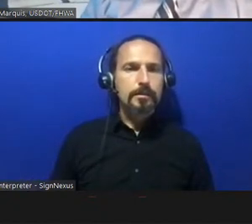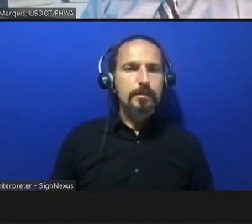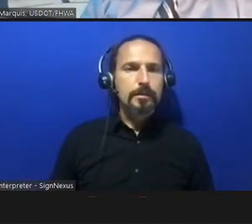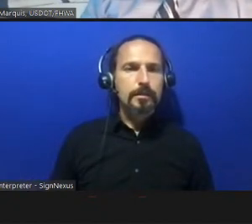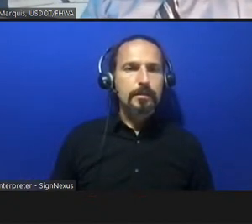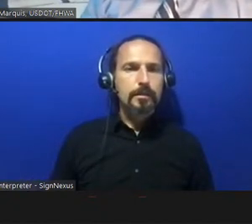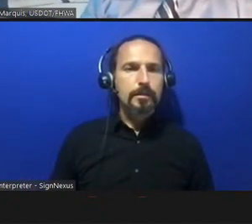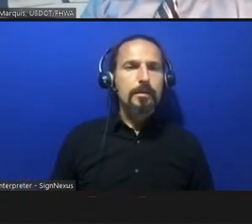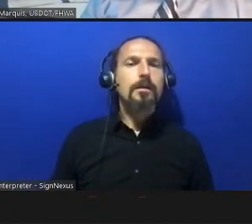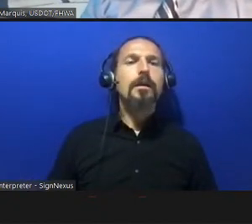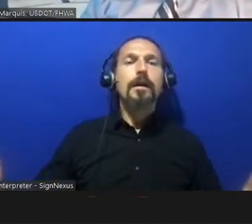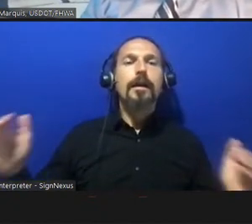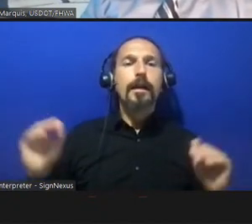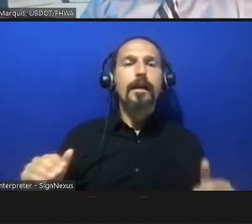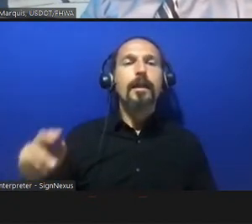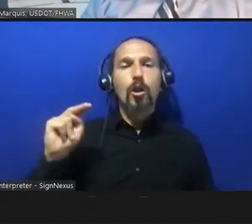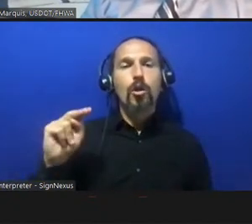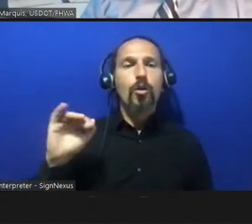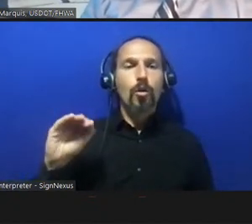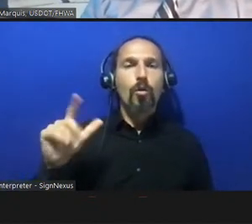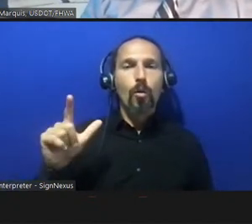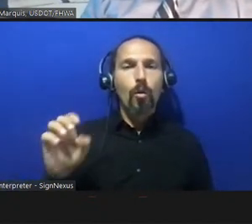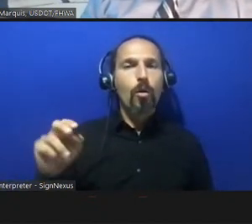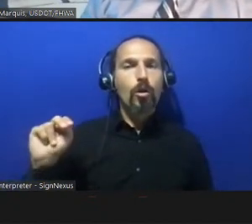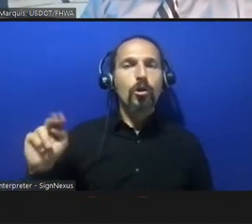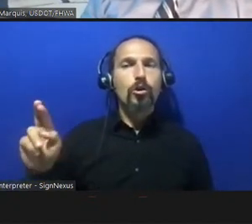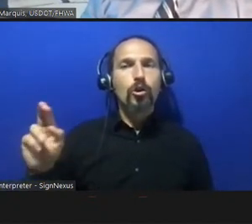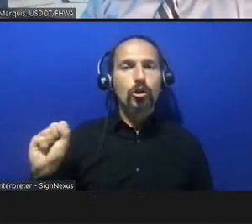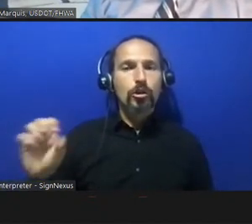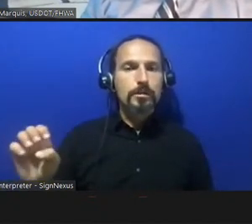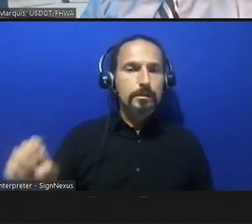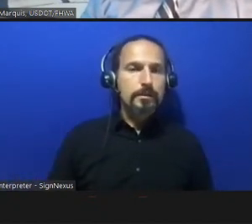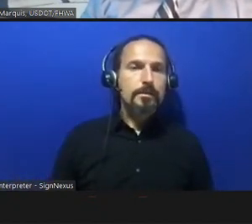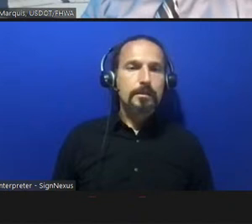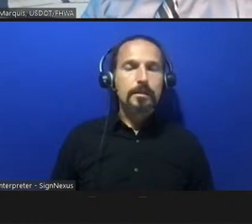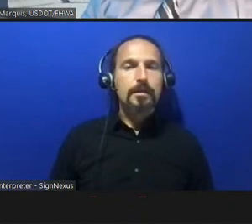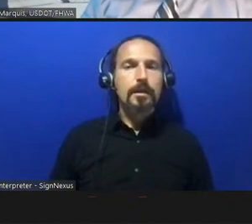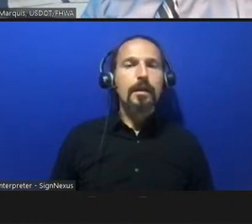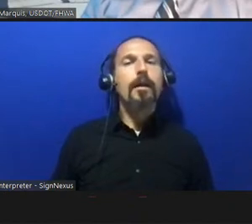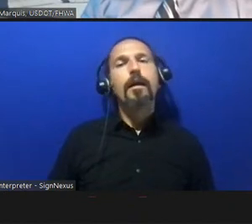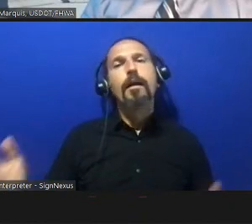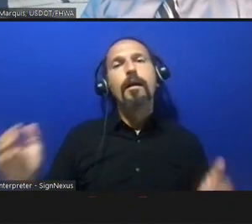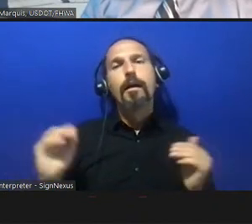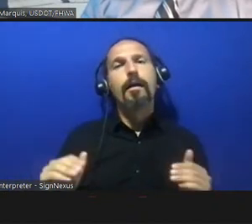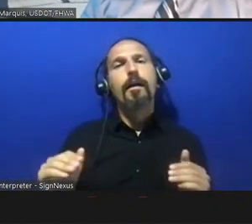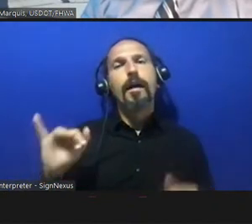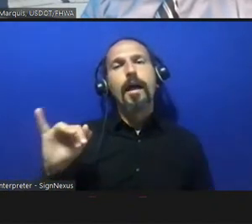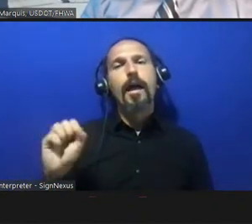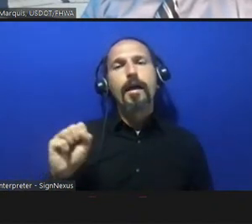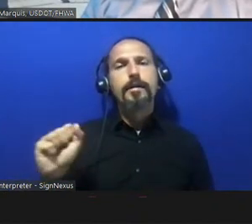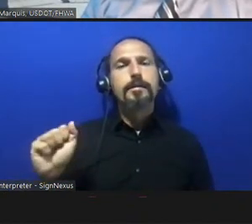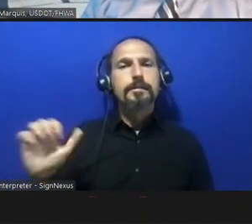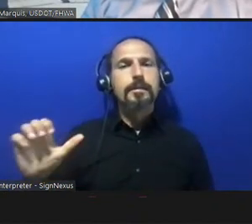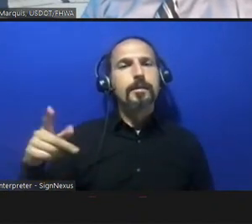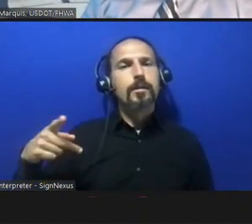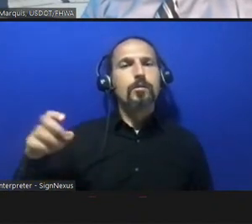our next speaker is nicole nurse followed by isaac perez